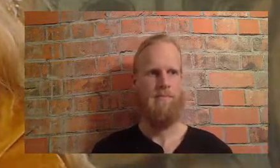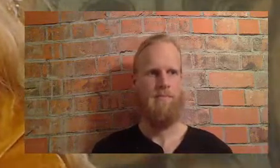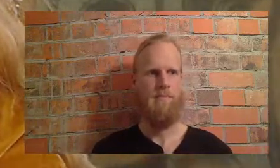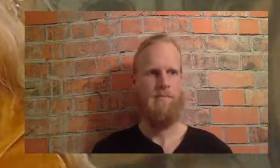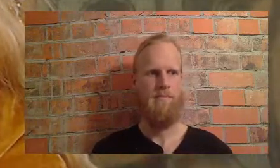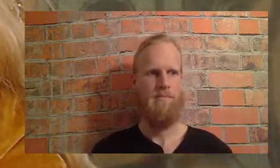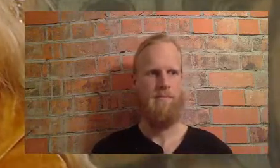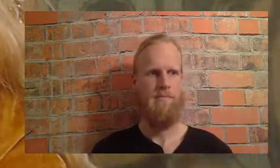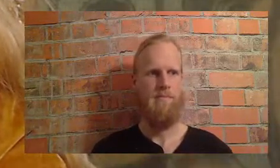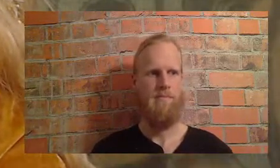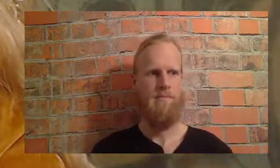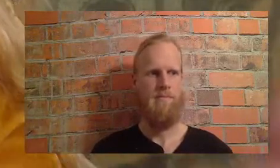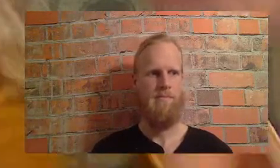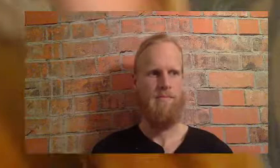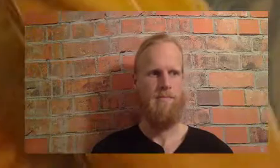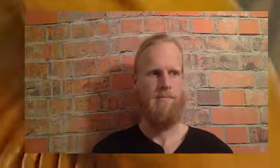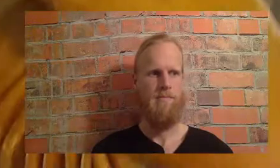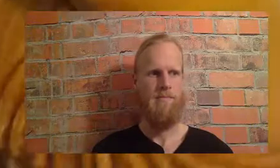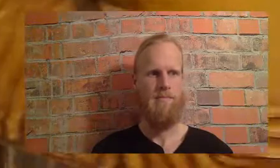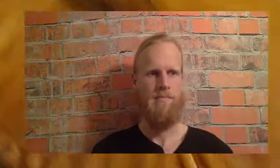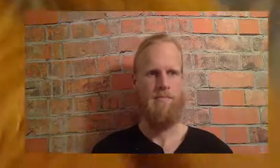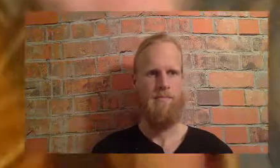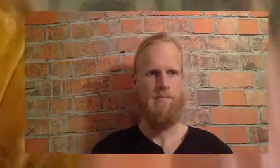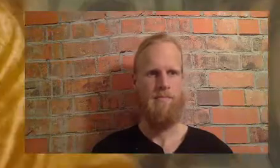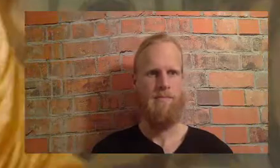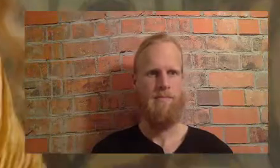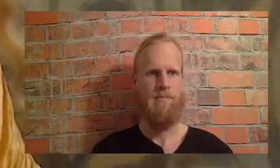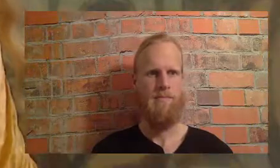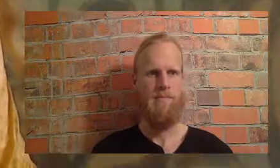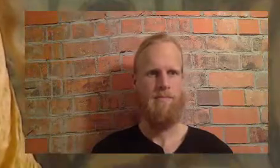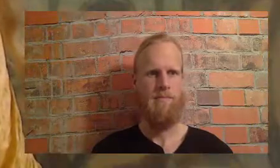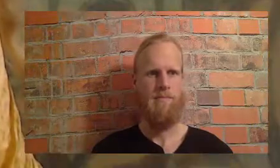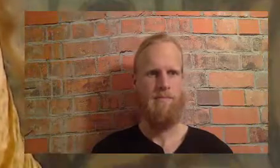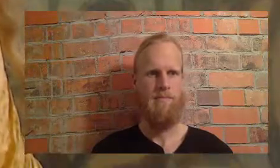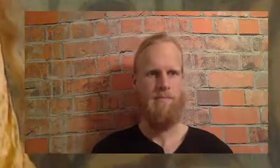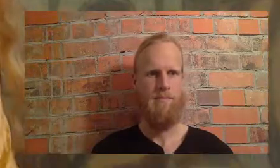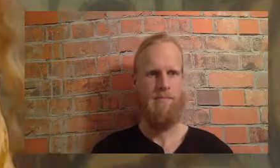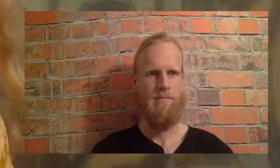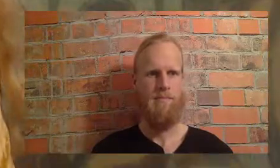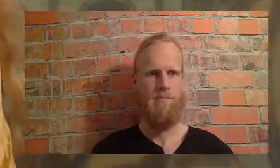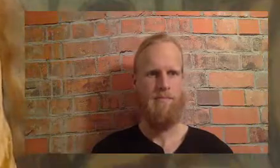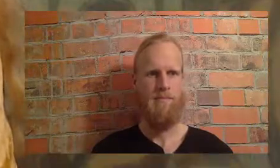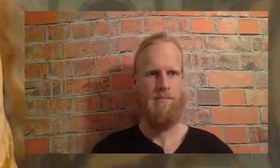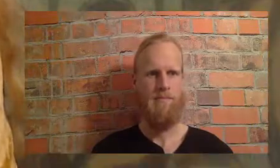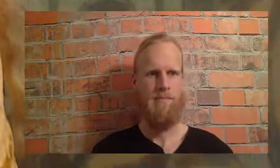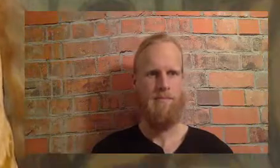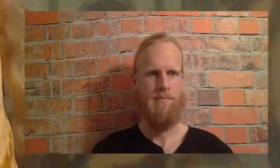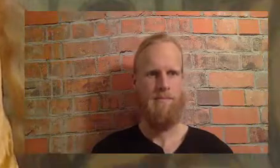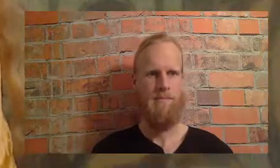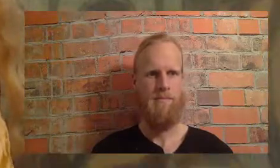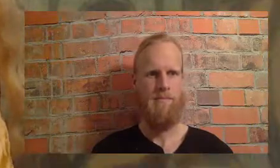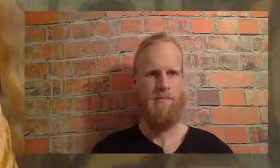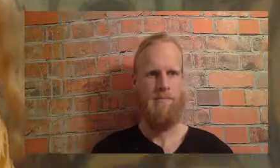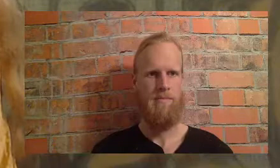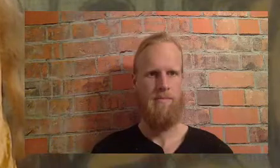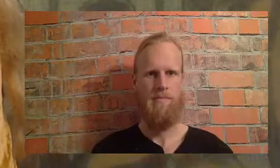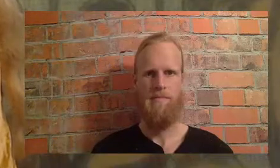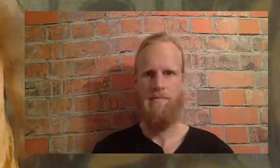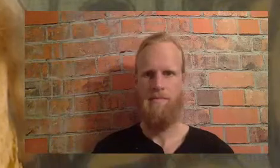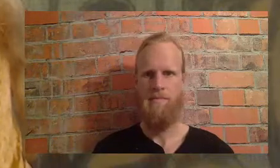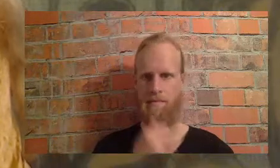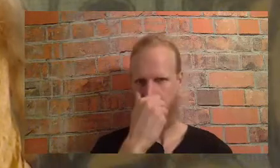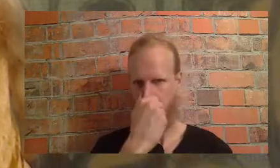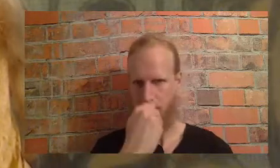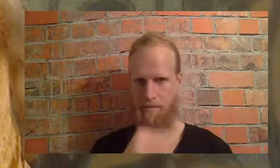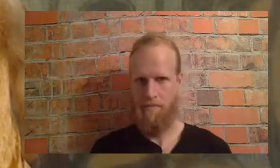retreat centers all over the place. And if you're interested in that, you can go to my website, which will be